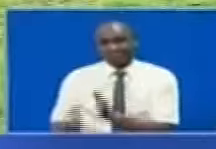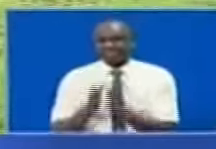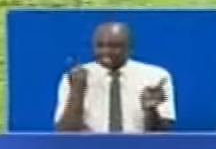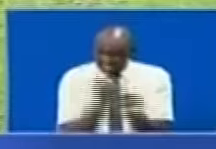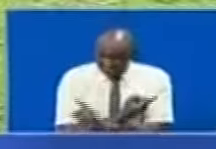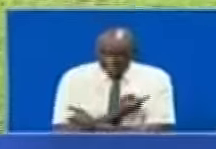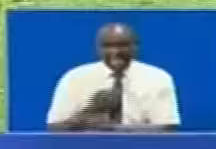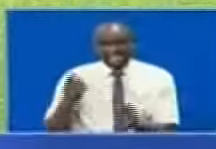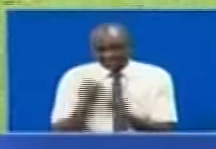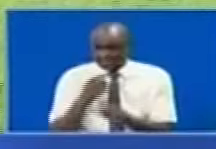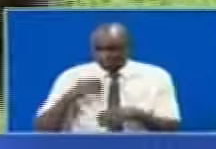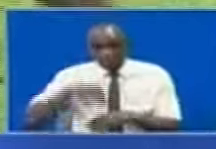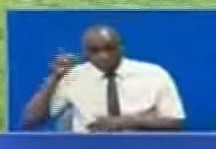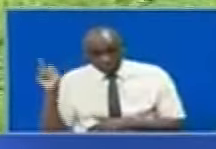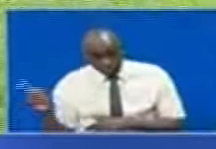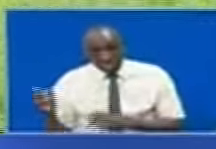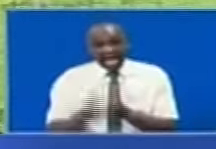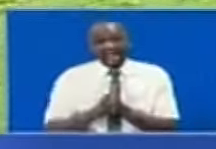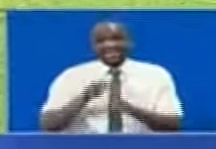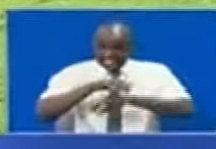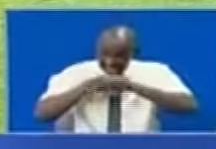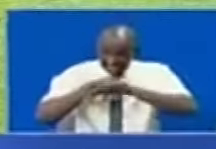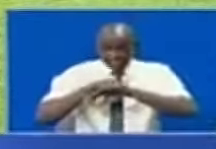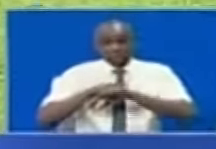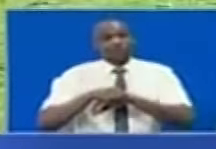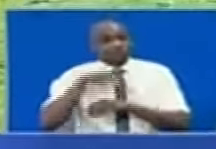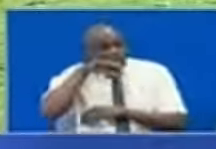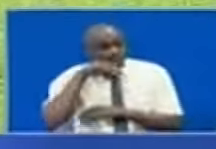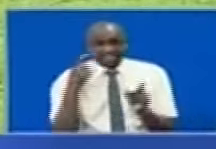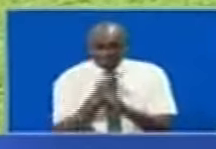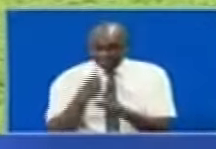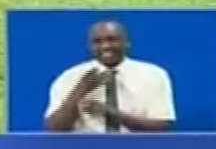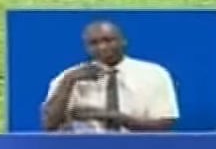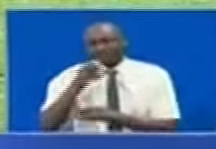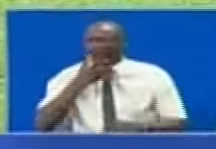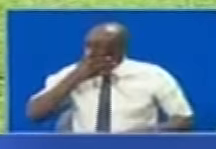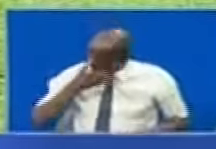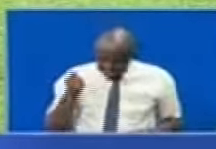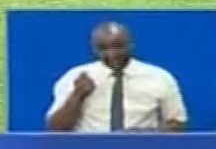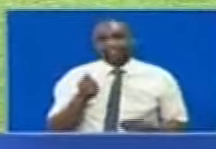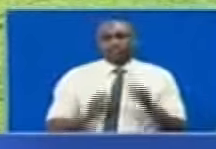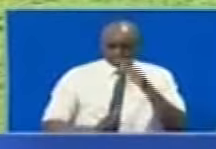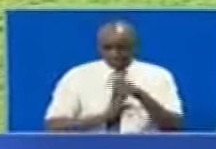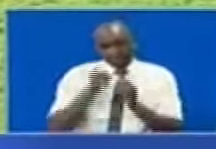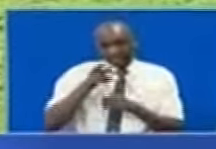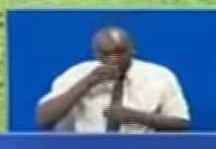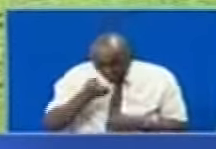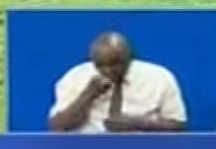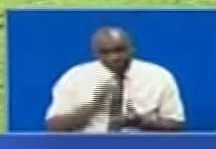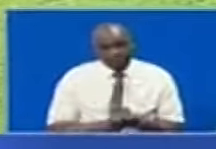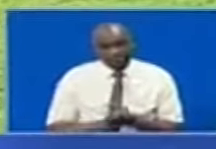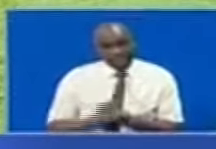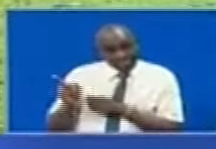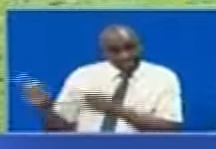Shepherds, Labradors, and English Springer Spaniels make the best detection canines. Here, Springer